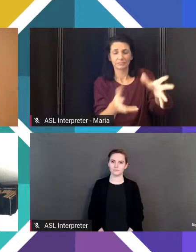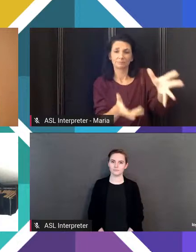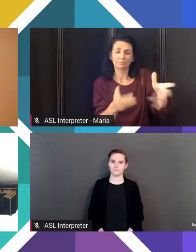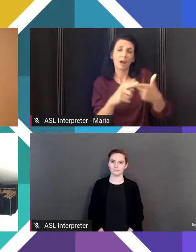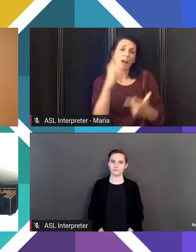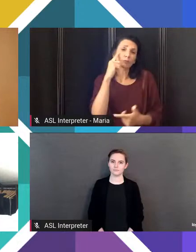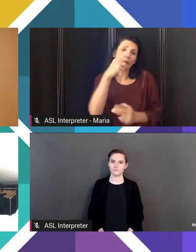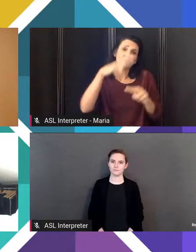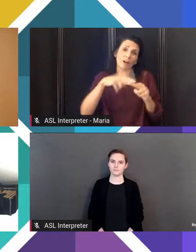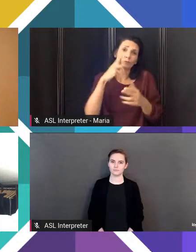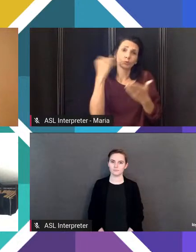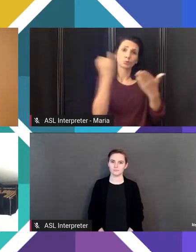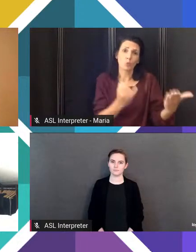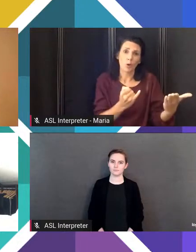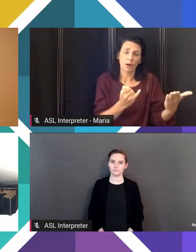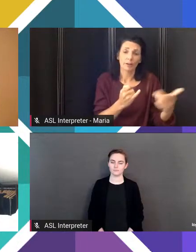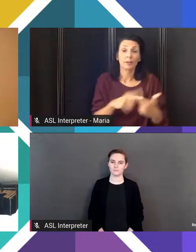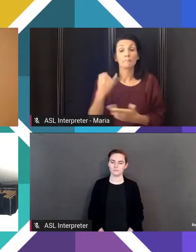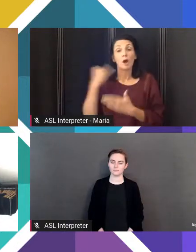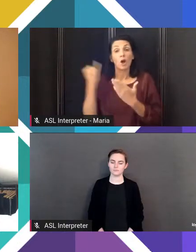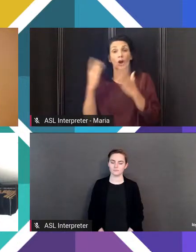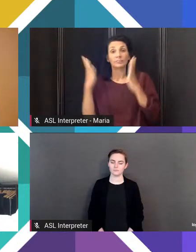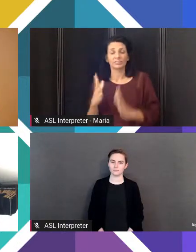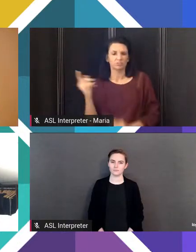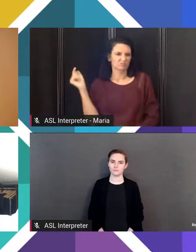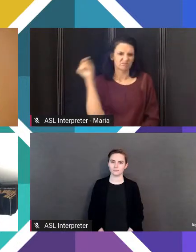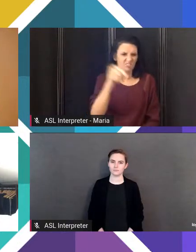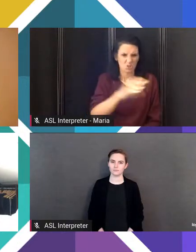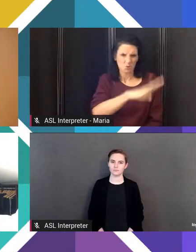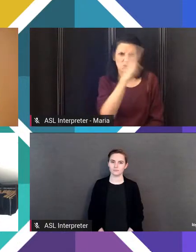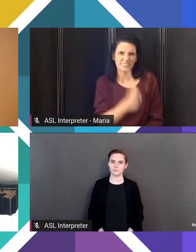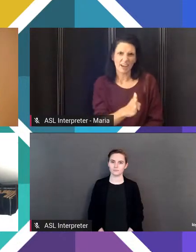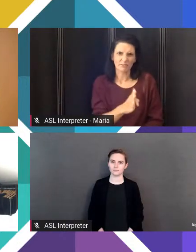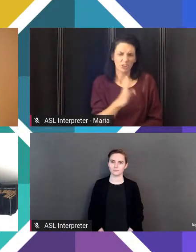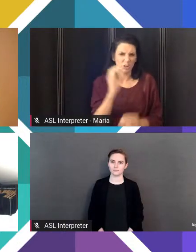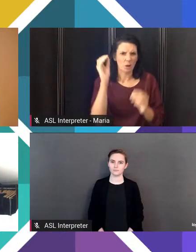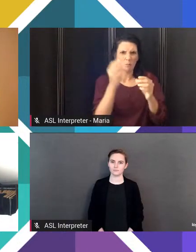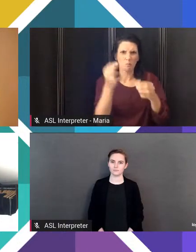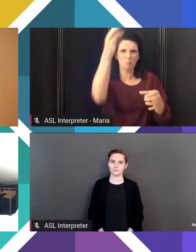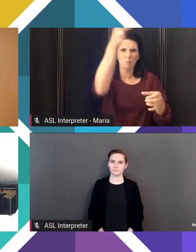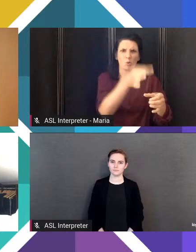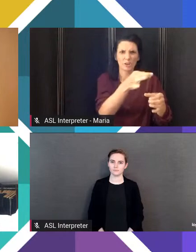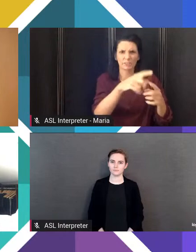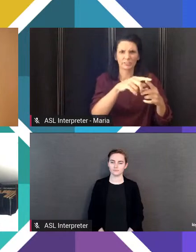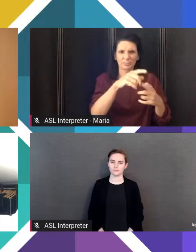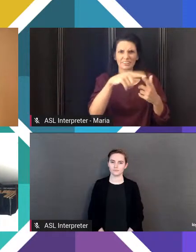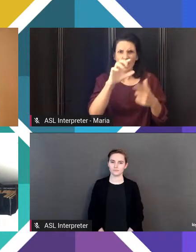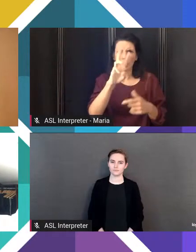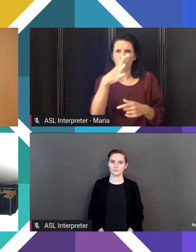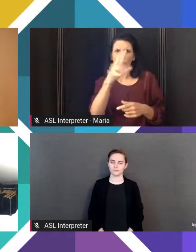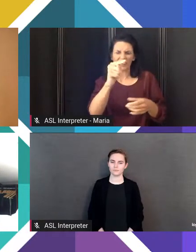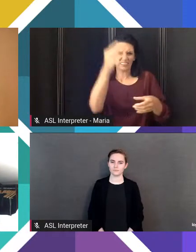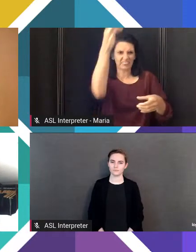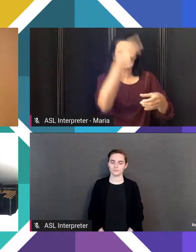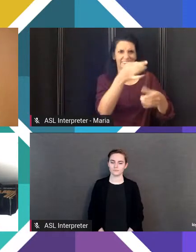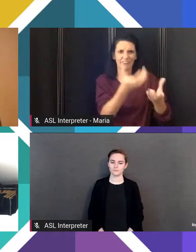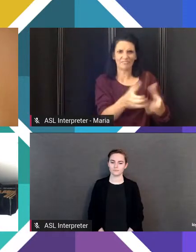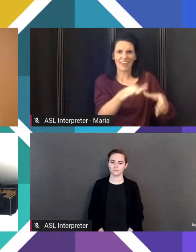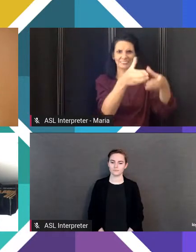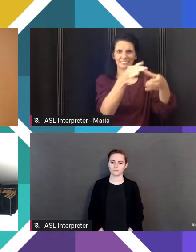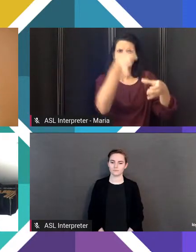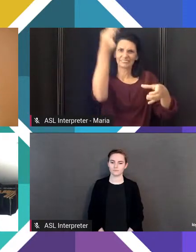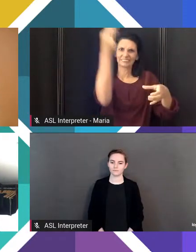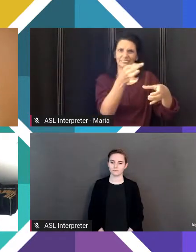draw. And my art teacher abruptly told me, you would never put wheat in a vase, and that is not good art. This isn't art. It just